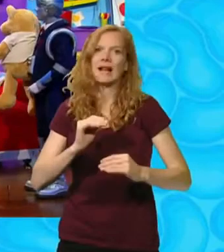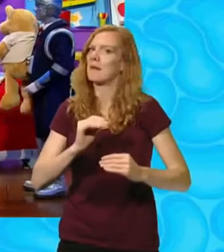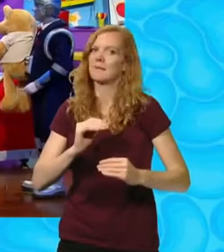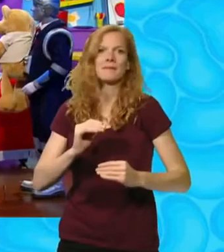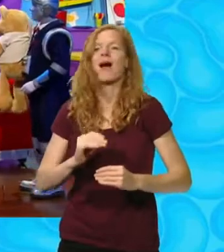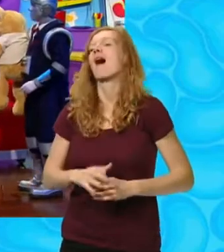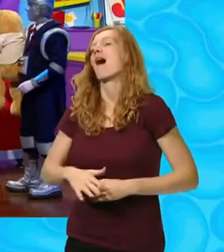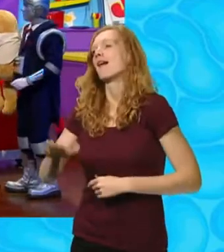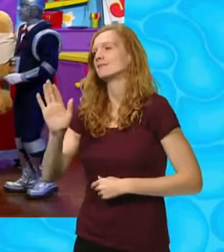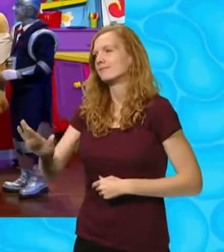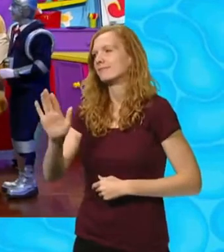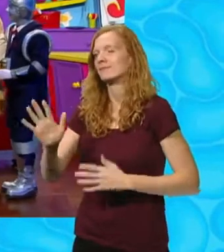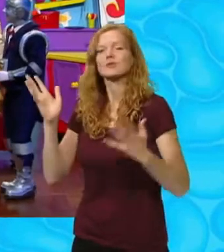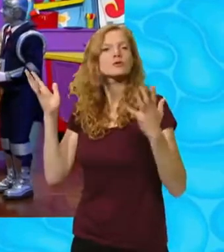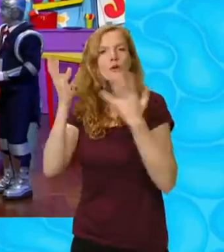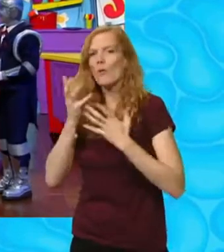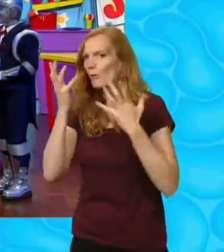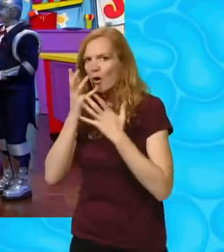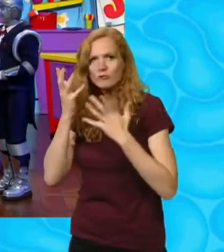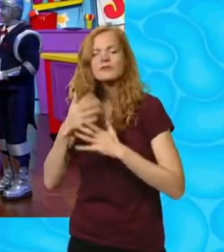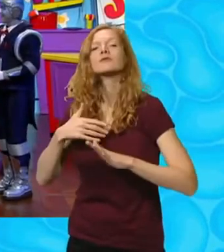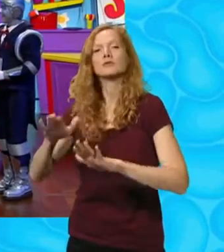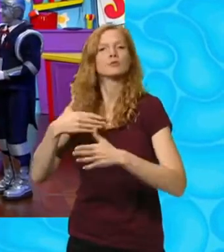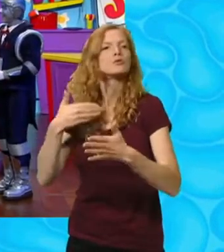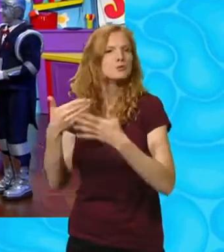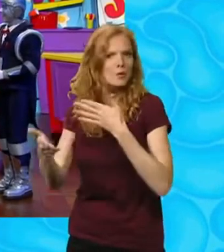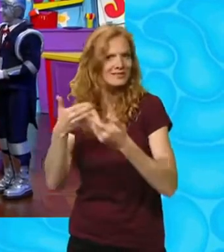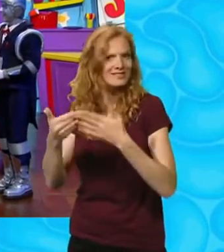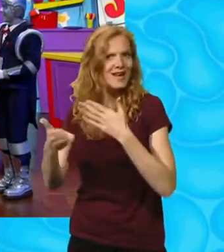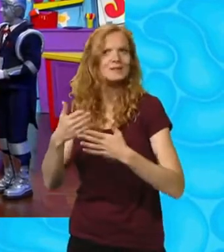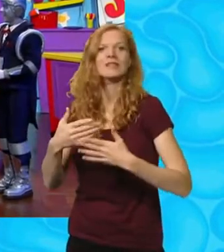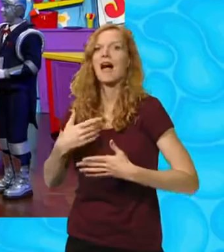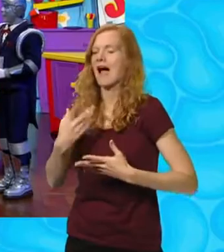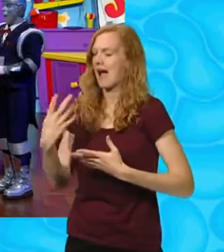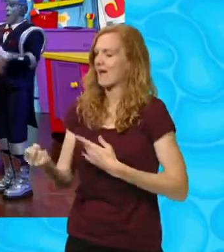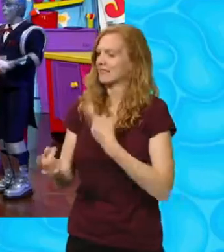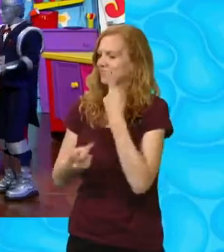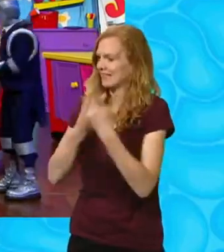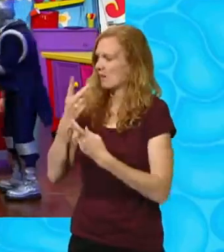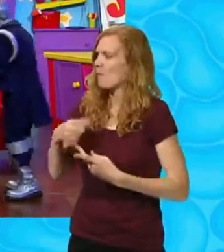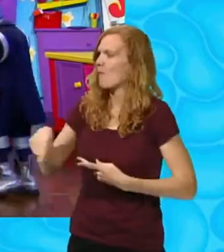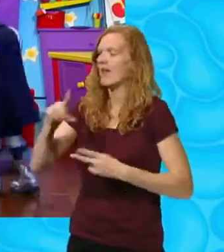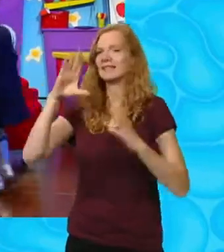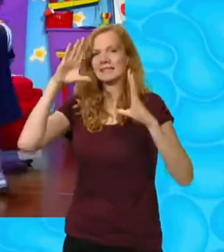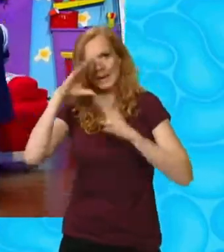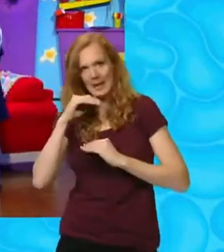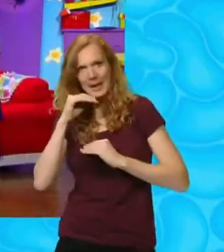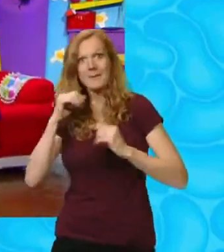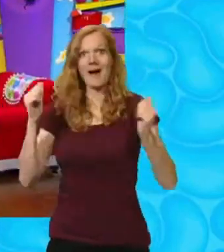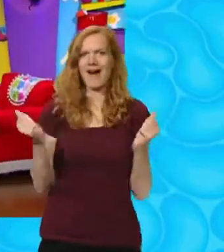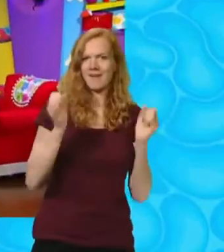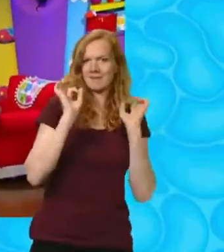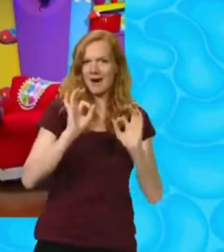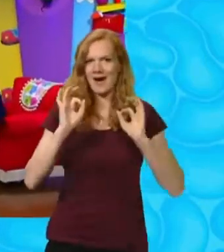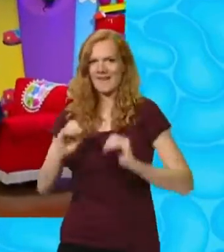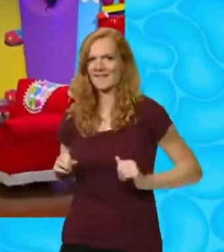Well, don't worry, my darlings. We'll sort this out. I've got just the lullaby to help. Oh, perfect. Come along, everyone. Let's